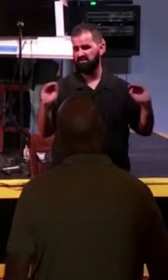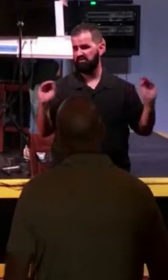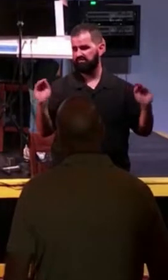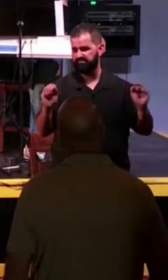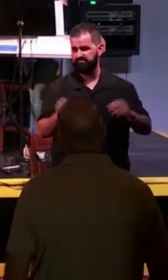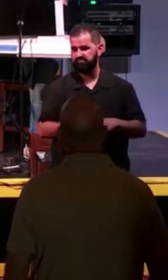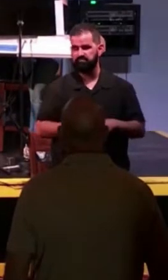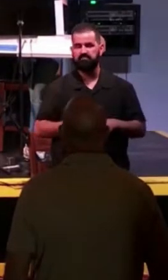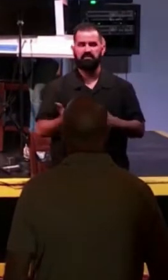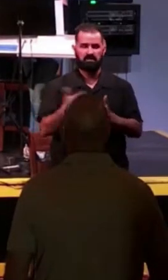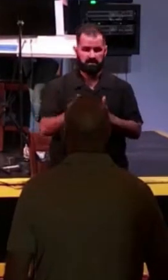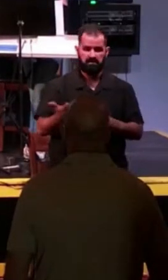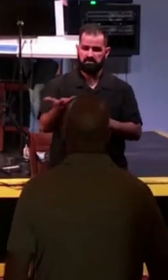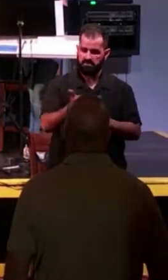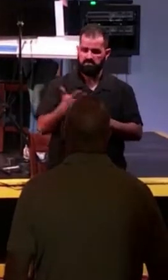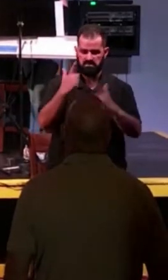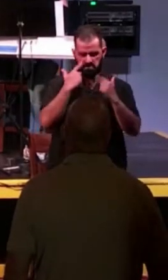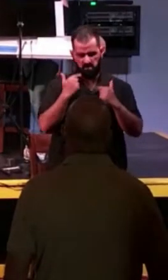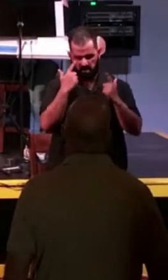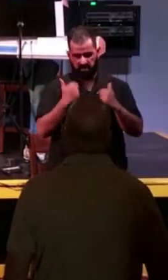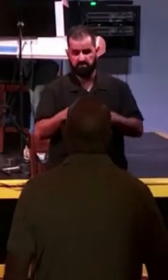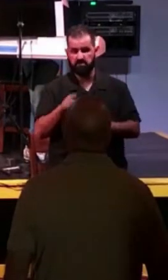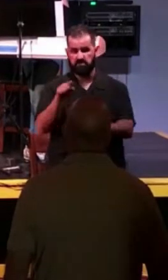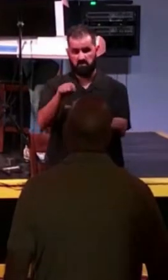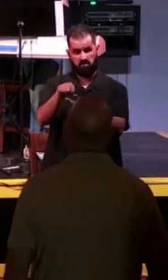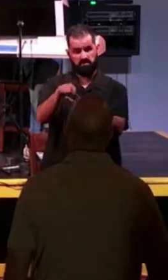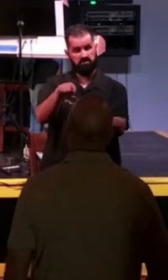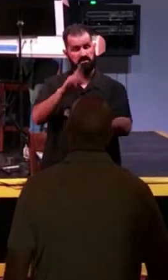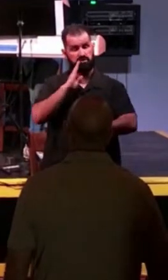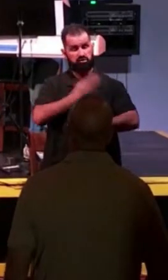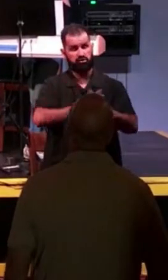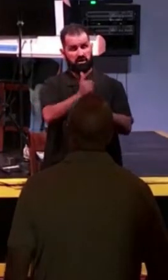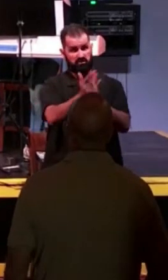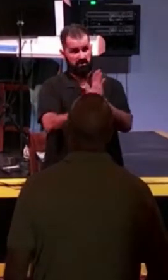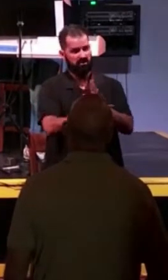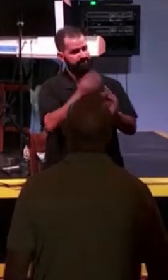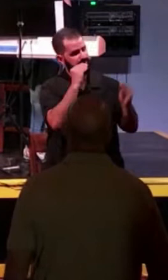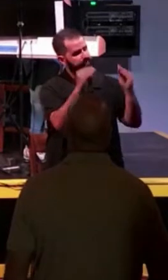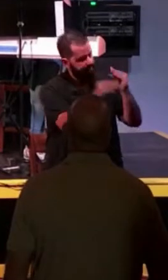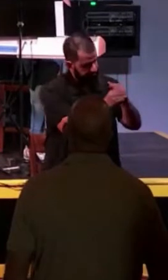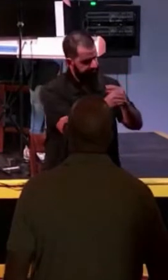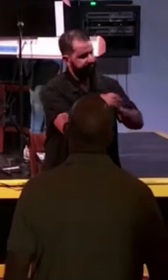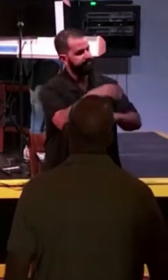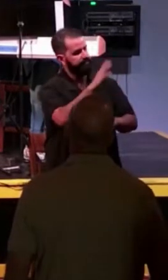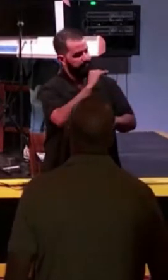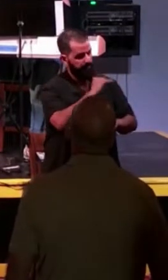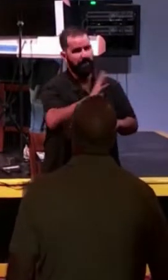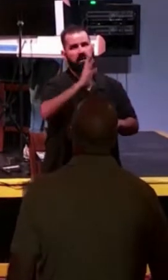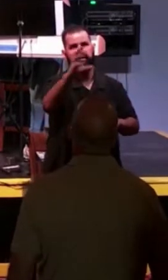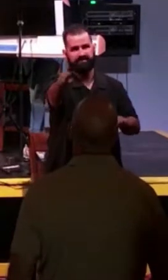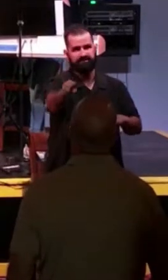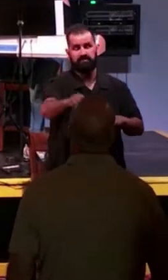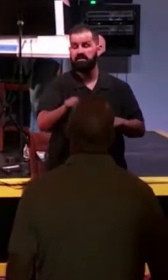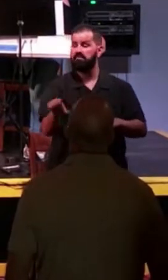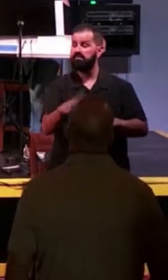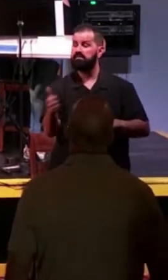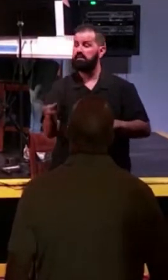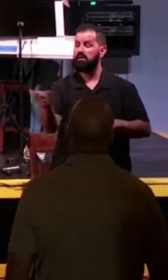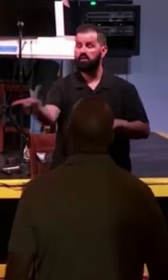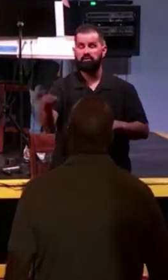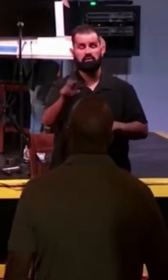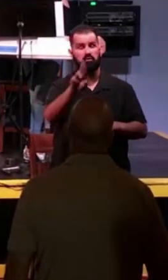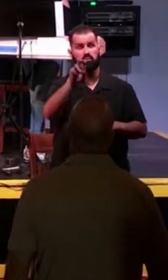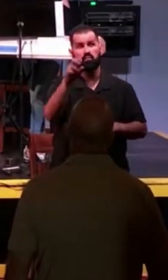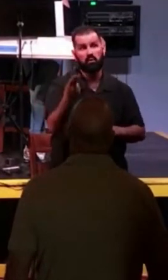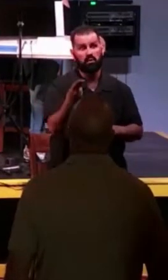they wept again. Then Orpah kissed her mother-in-law goodbye, but Ruth clung to her. Look, said Naomi, your